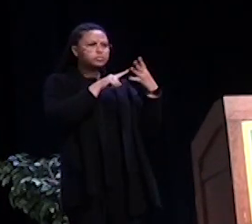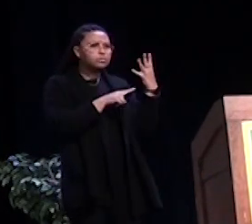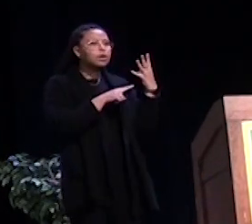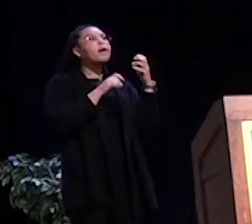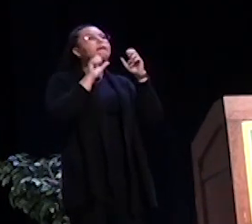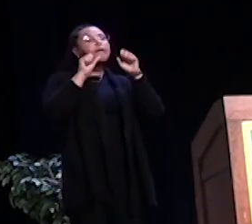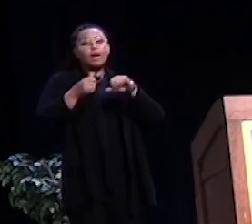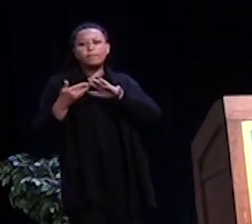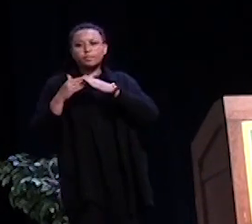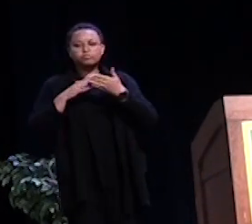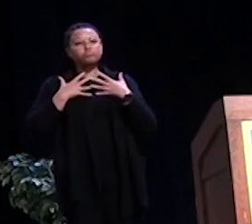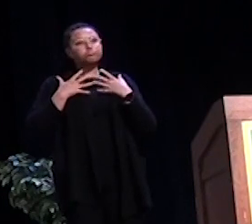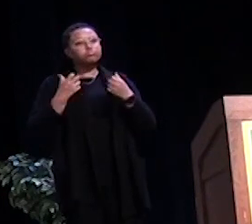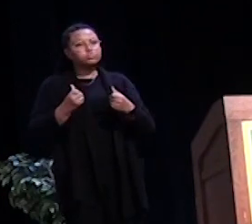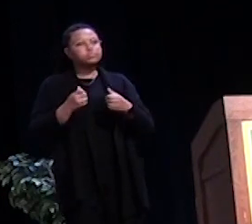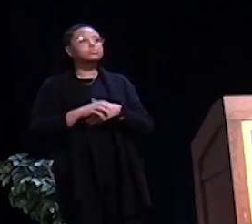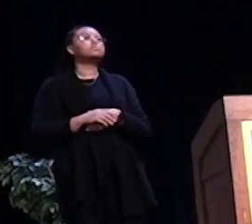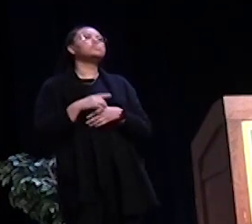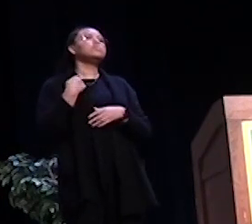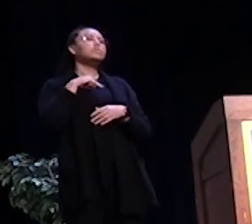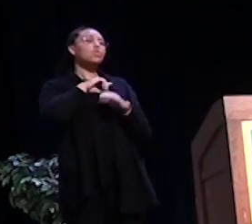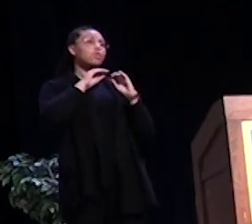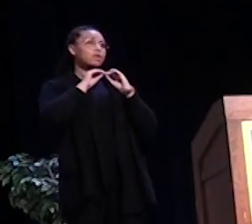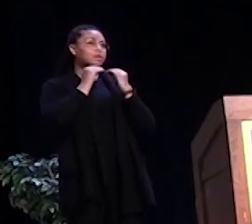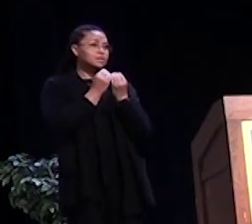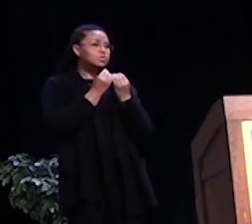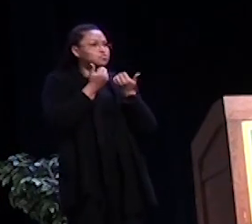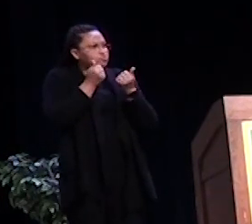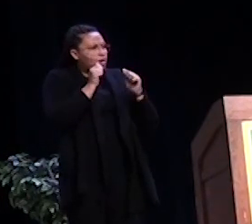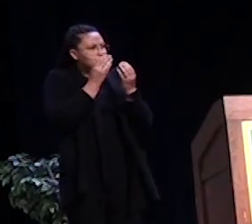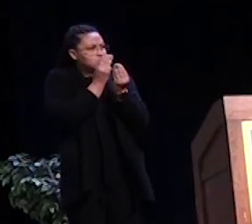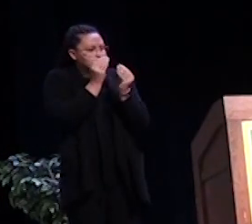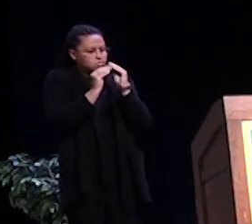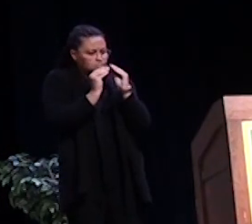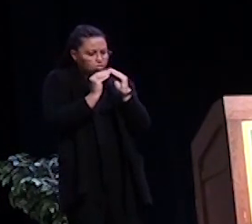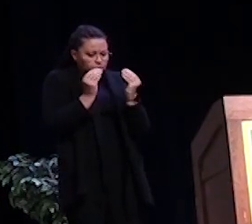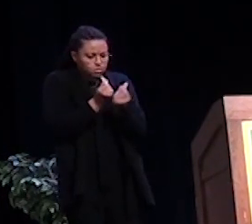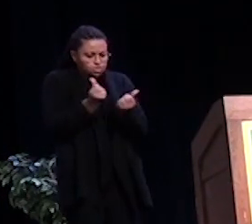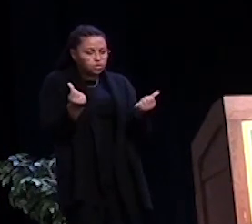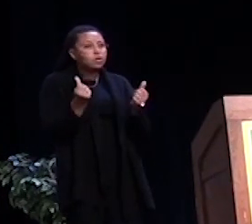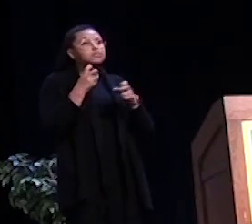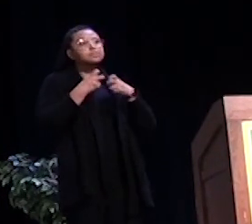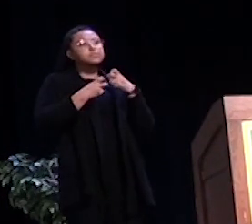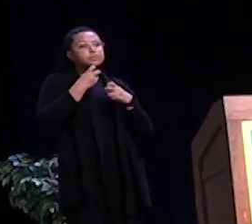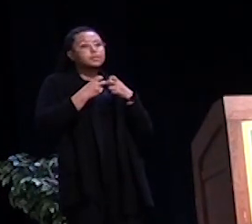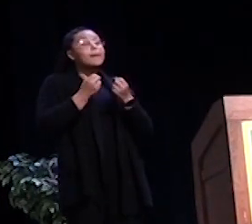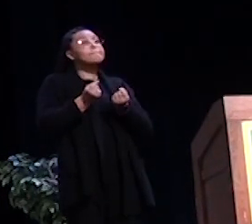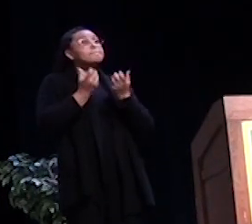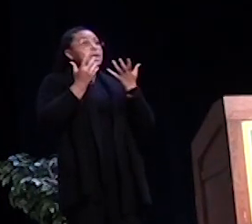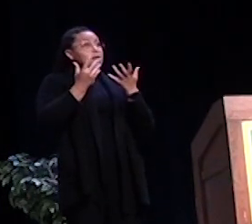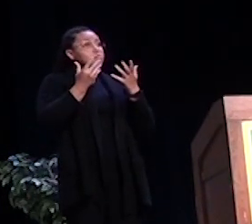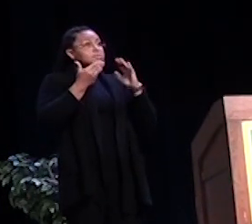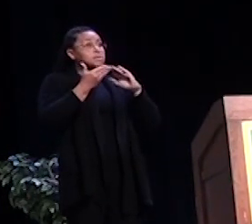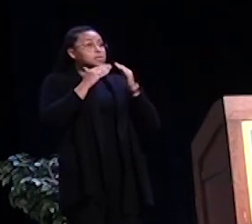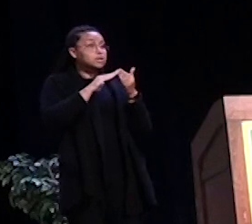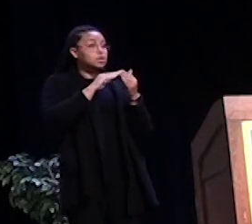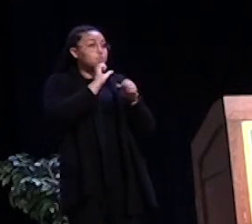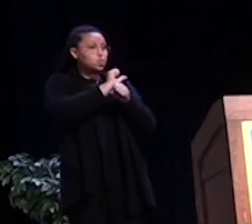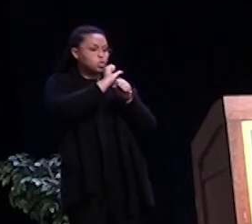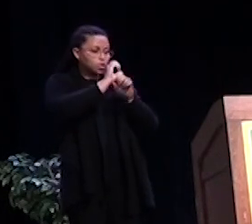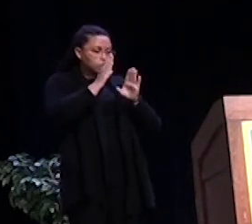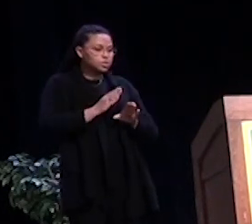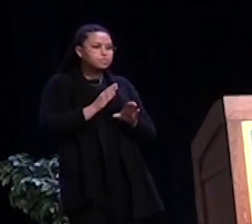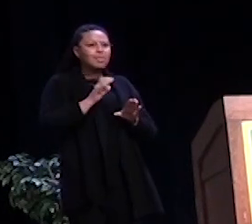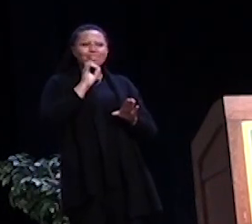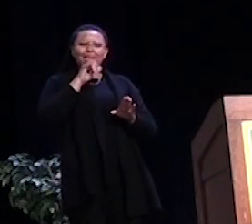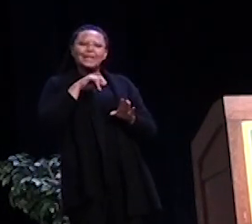there's an organization out there that can solve all our issues, and even though we have a lot of great organizations in the city who do a lot of really good work for us, that's going to be like the